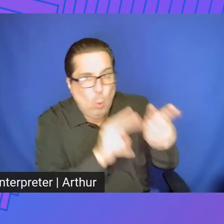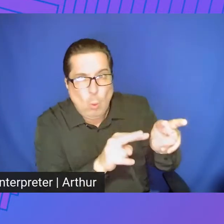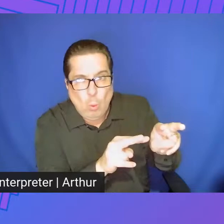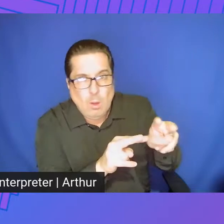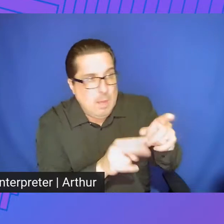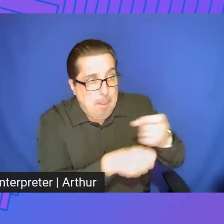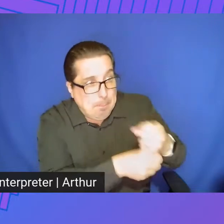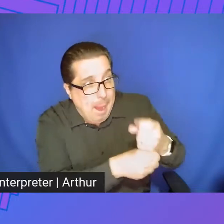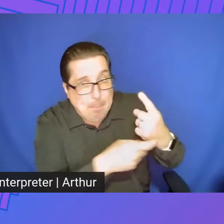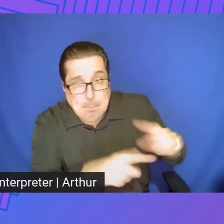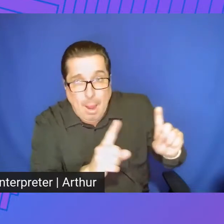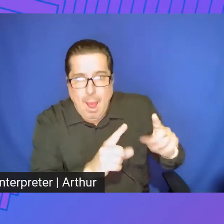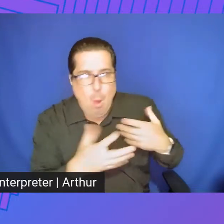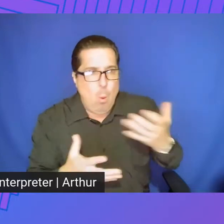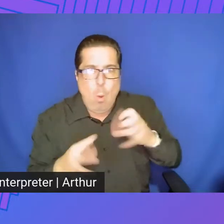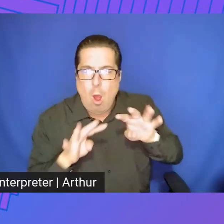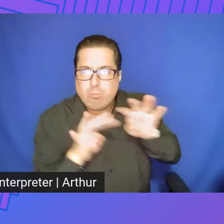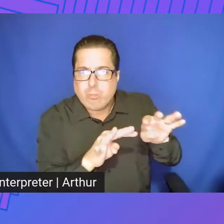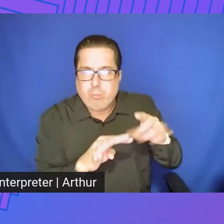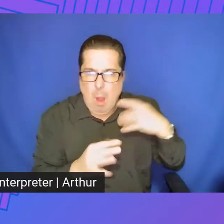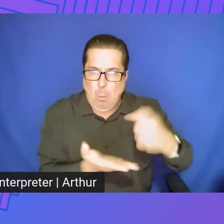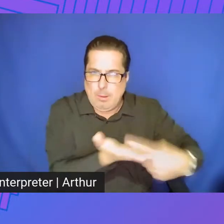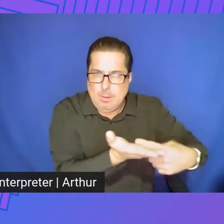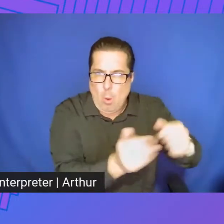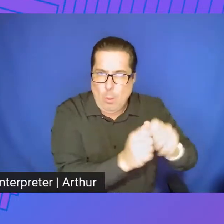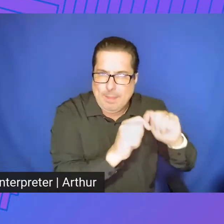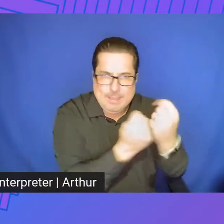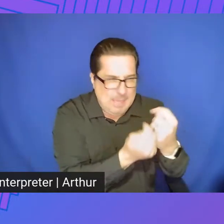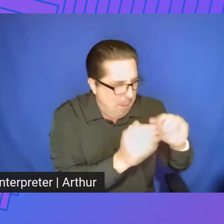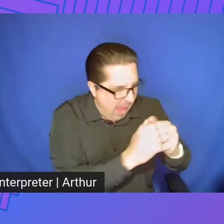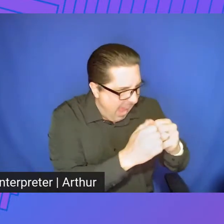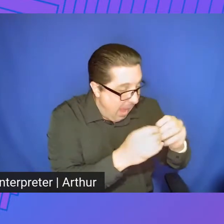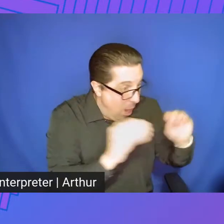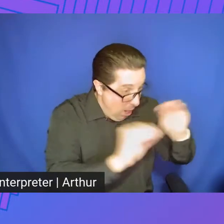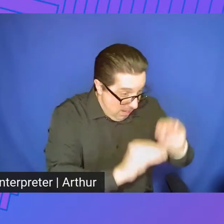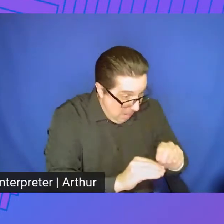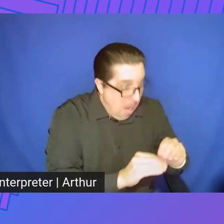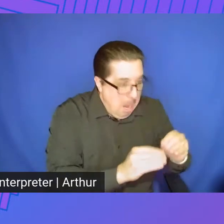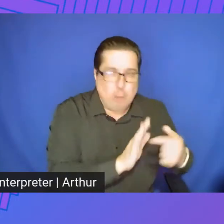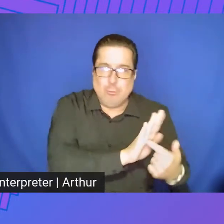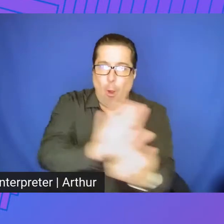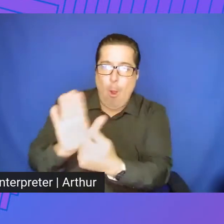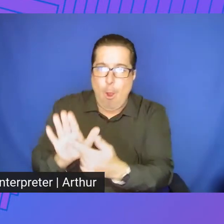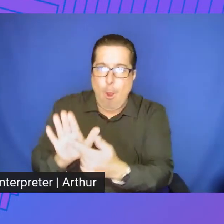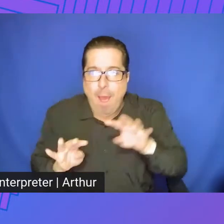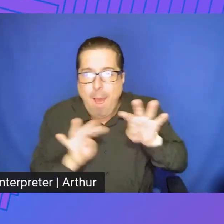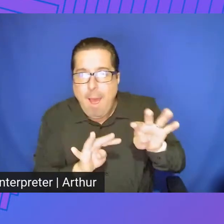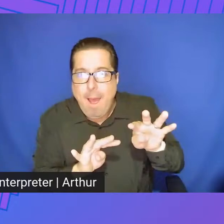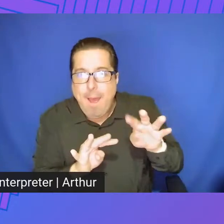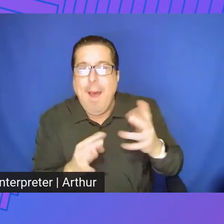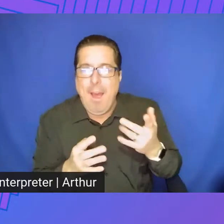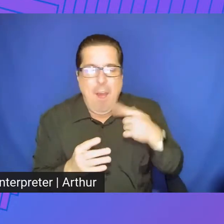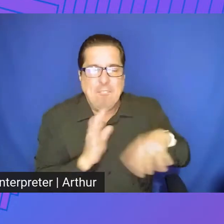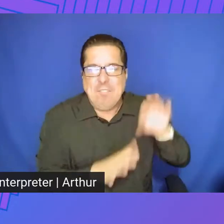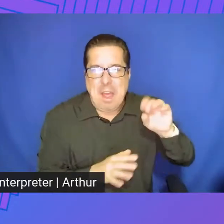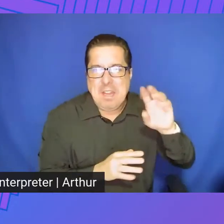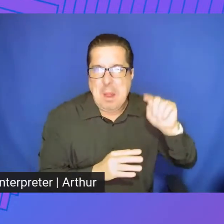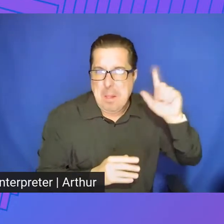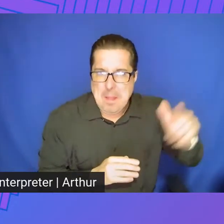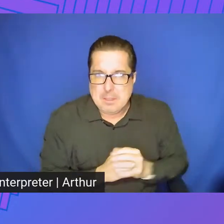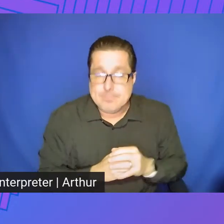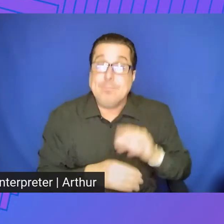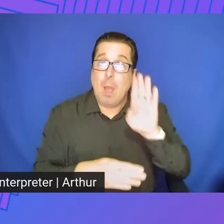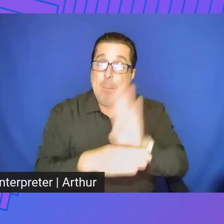with the team and see what we can find out. Speaking of AWS Heroes and business value, that's actually